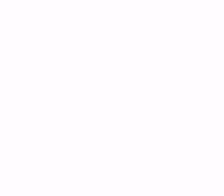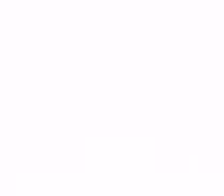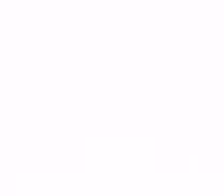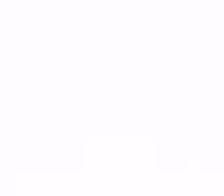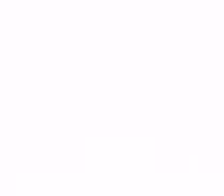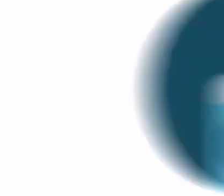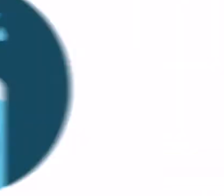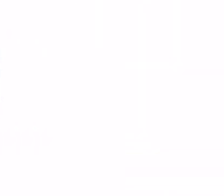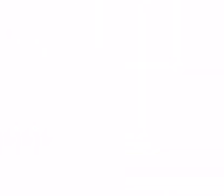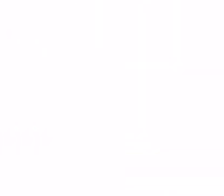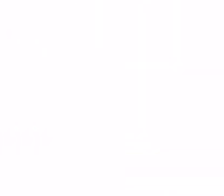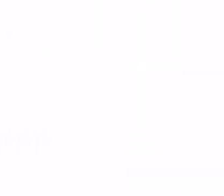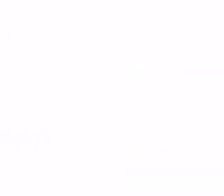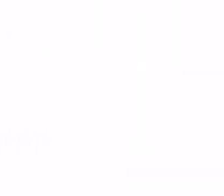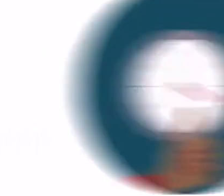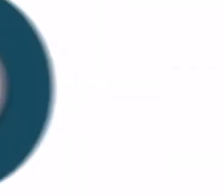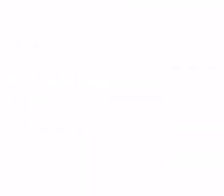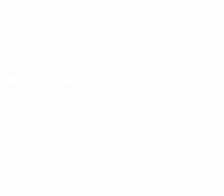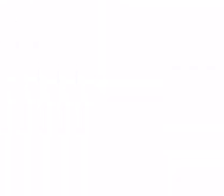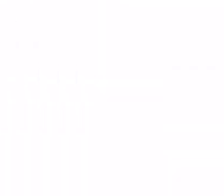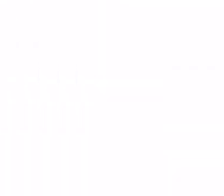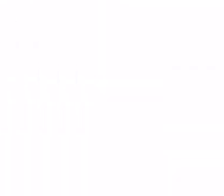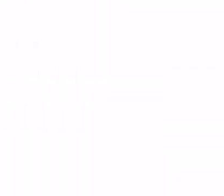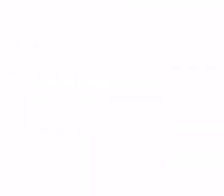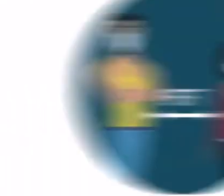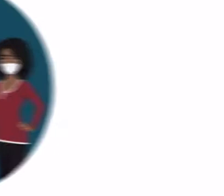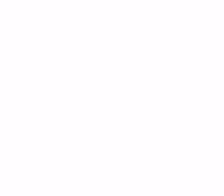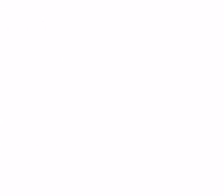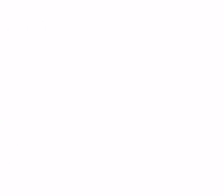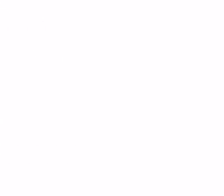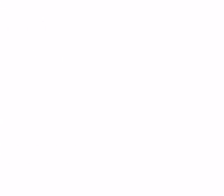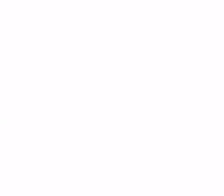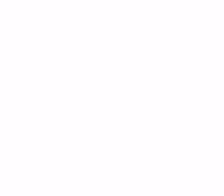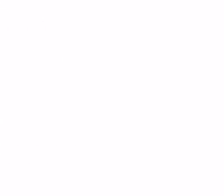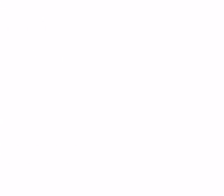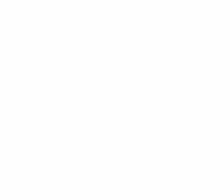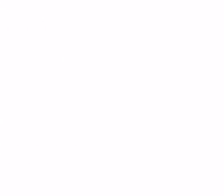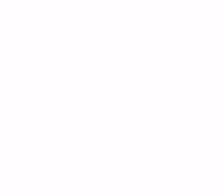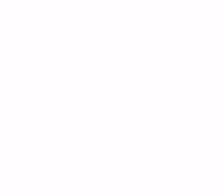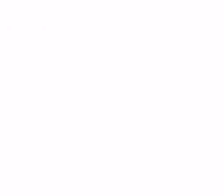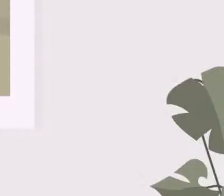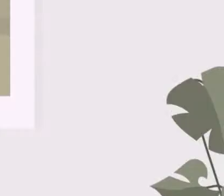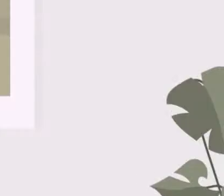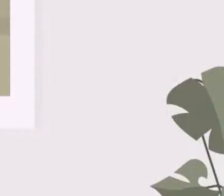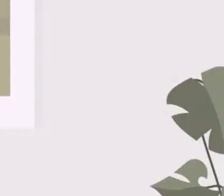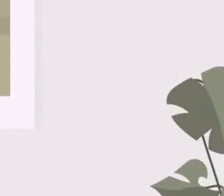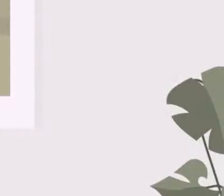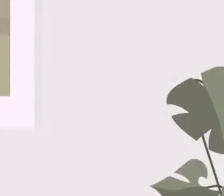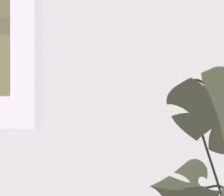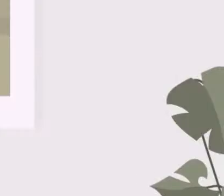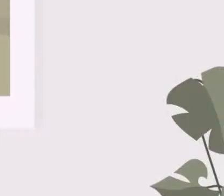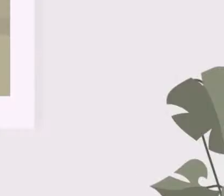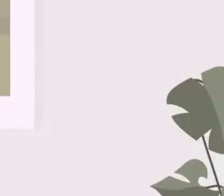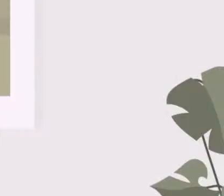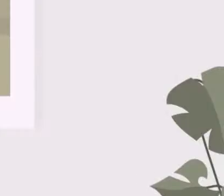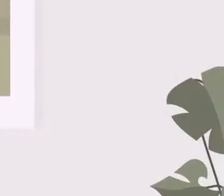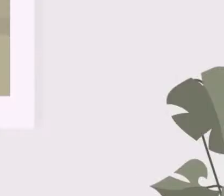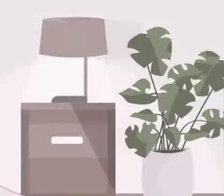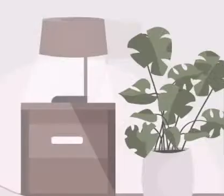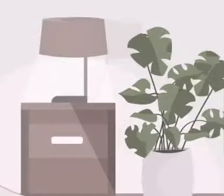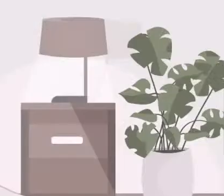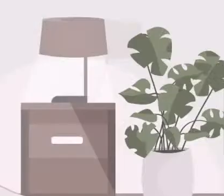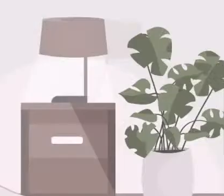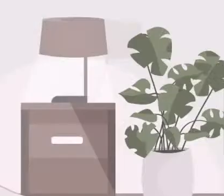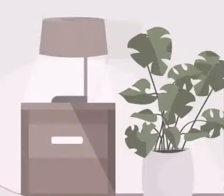it. Wear your mask, sanitize, respect the curfew, and keep your distance now, so that we could be together